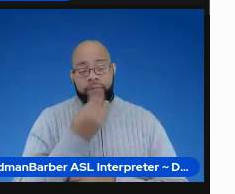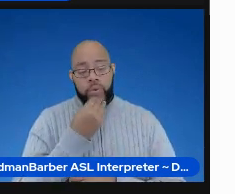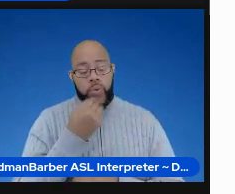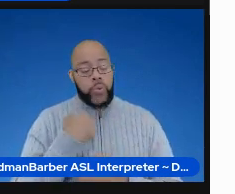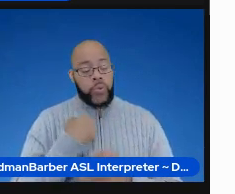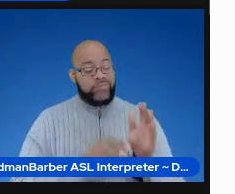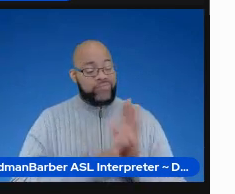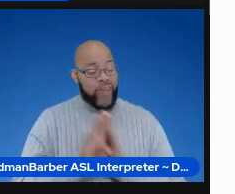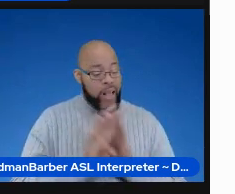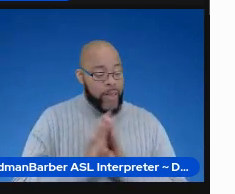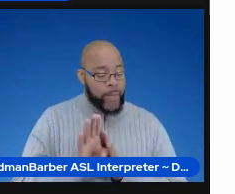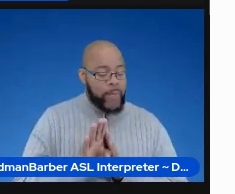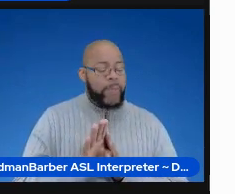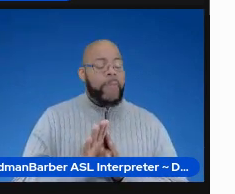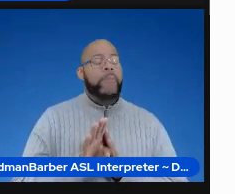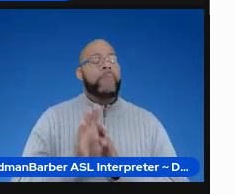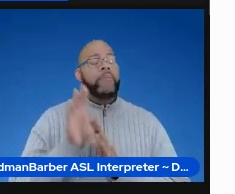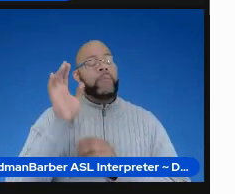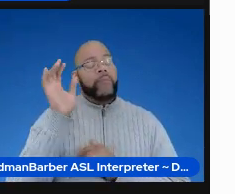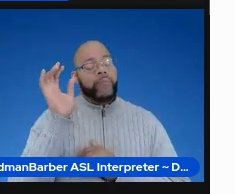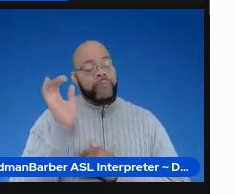develop, it will be